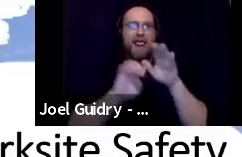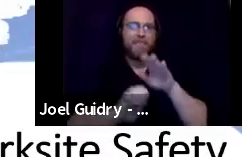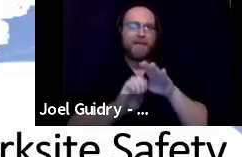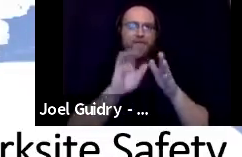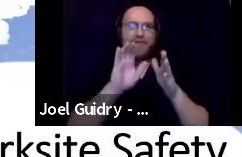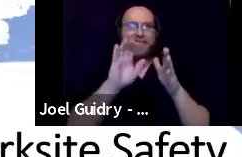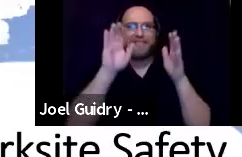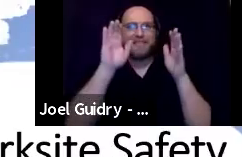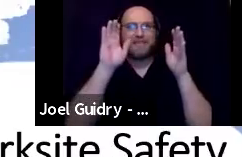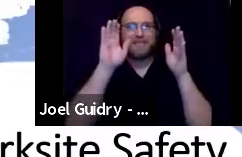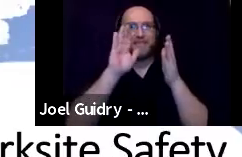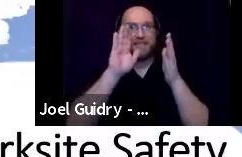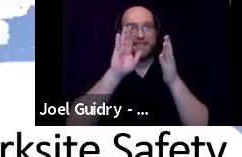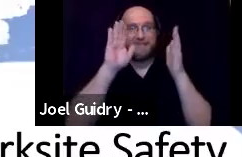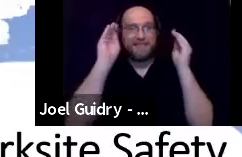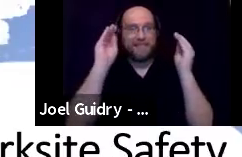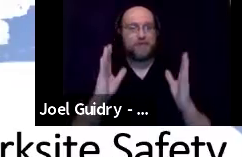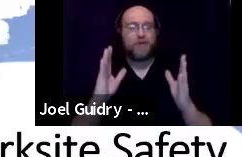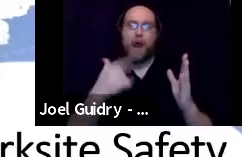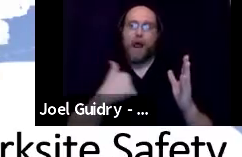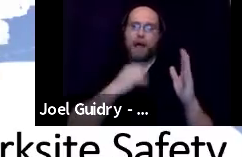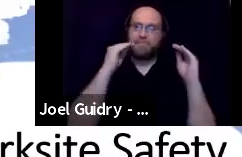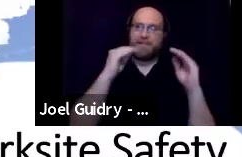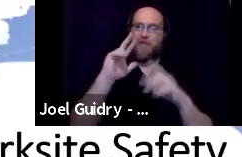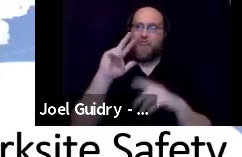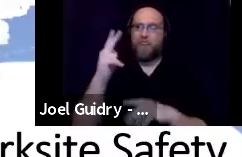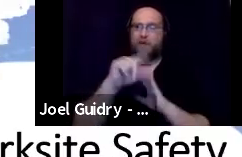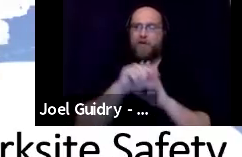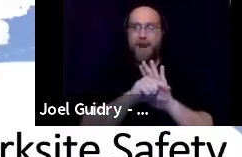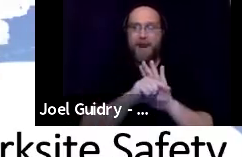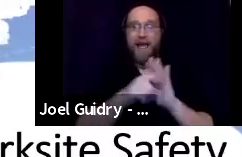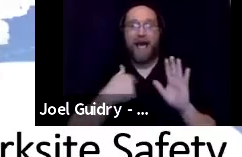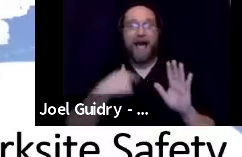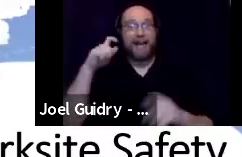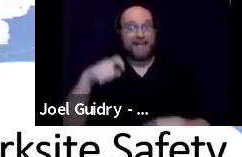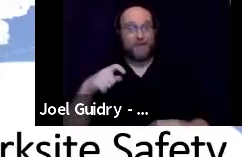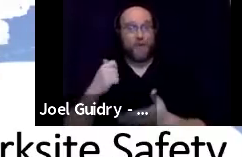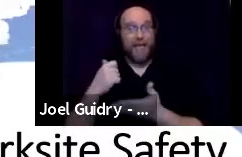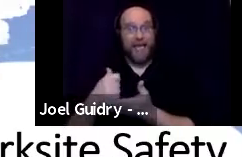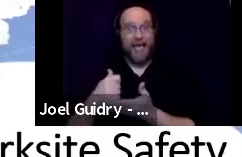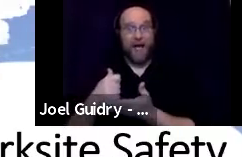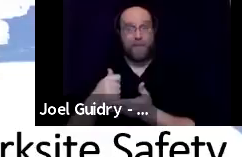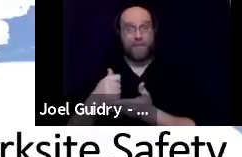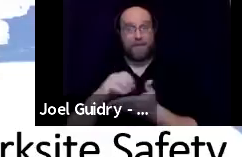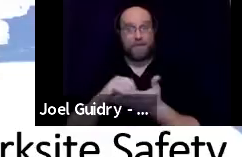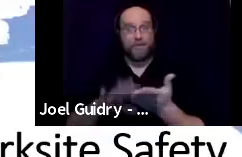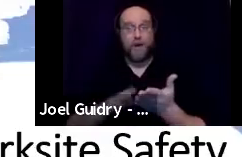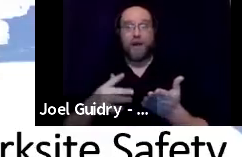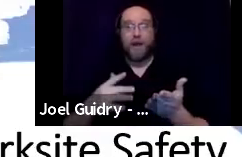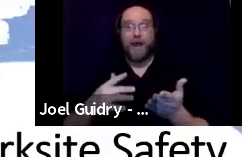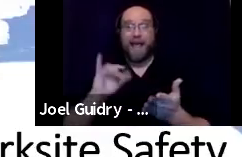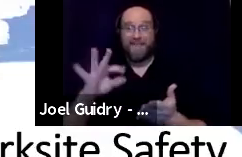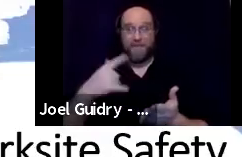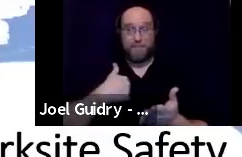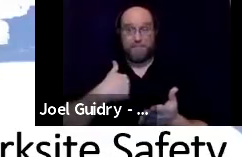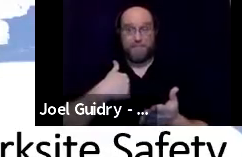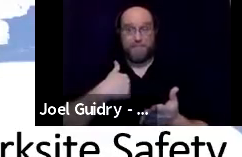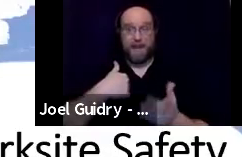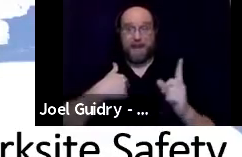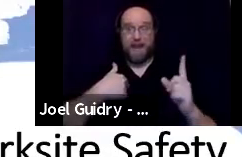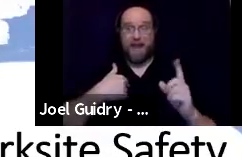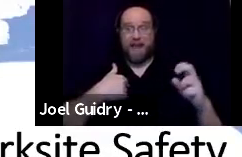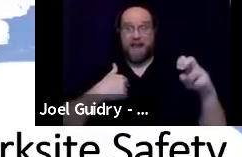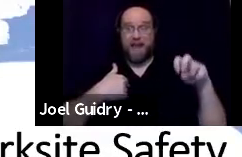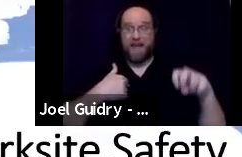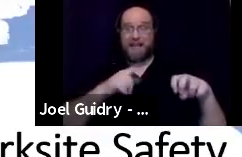grade and I needed to help a student, for me to stand 6 feet away from that student and help